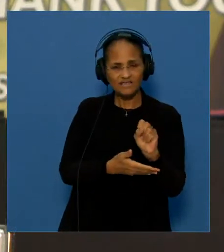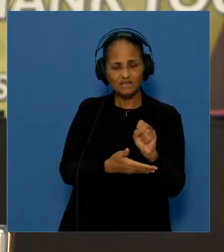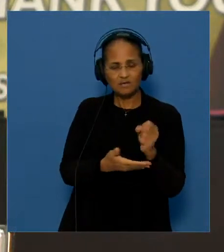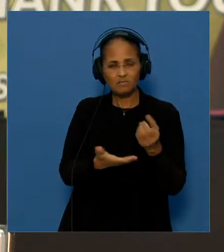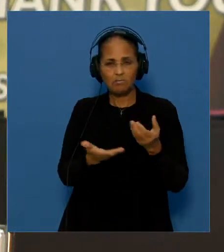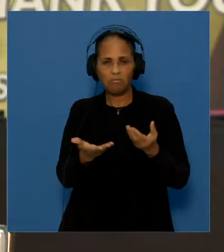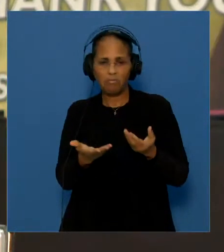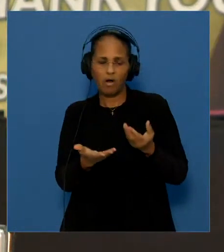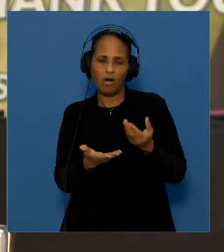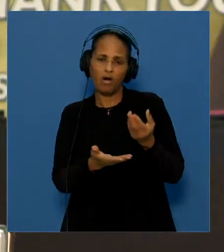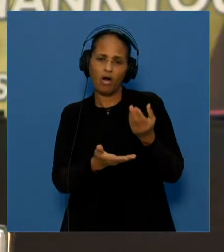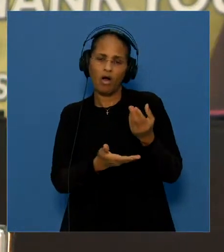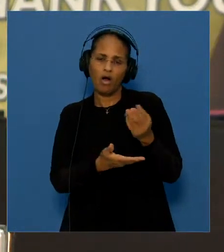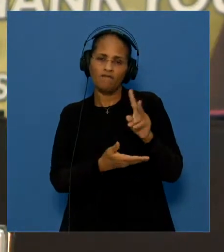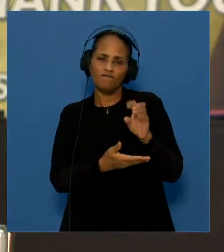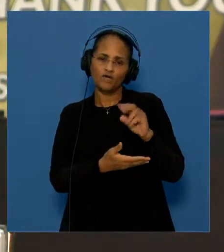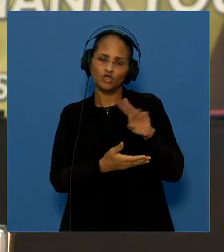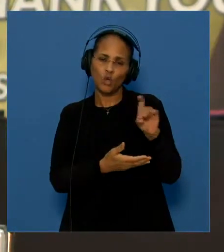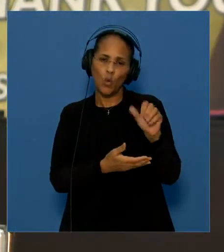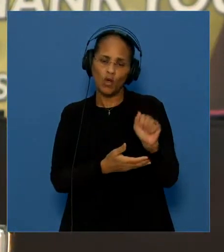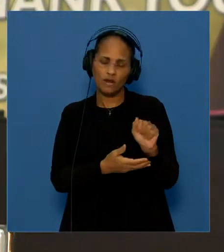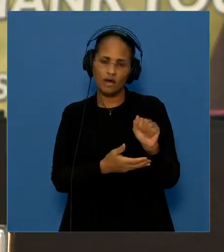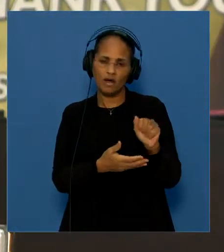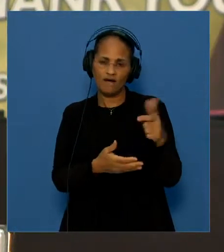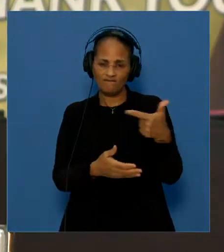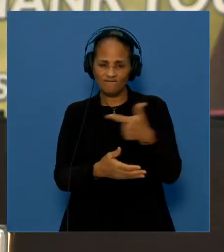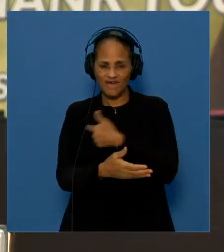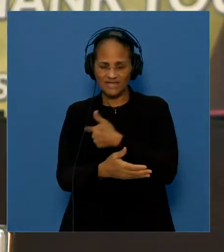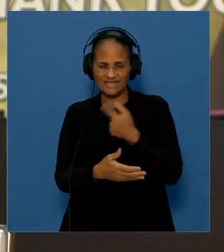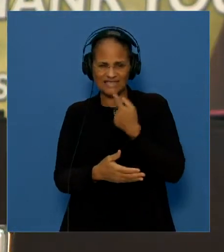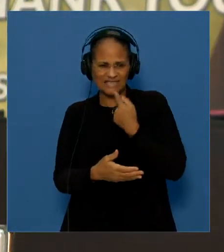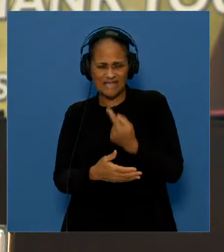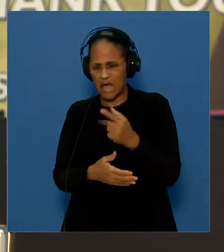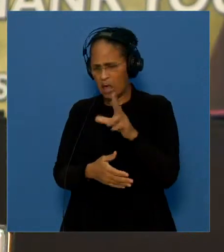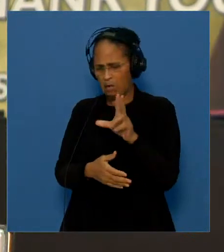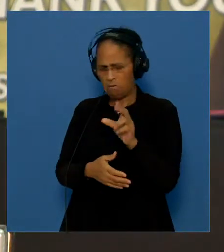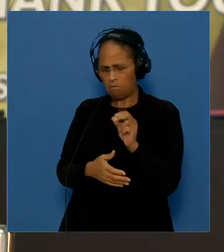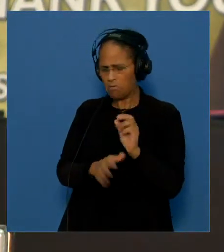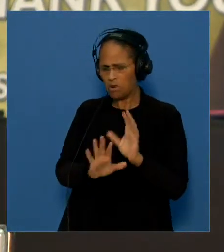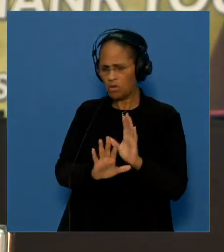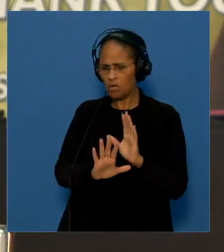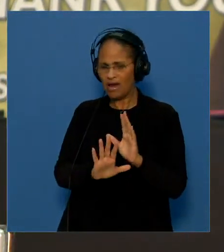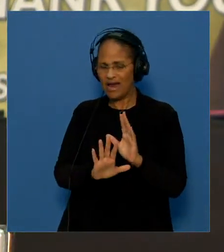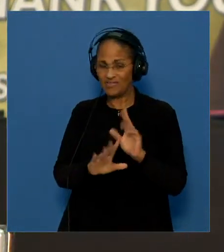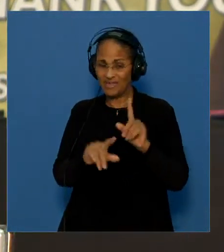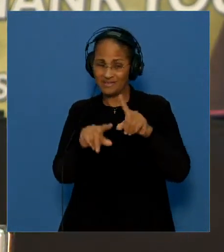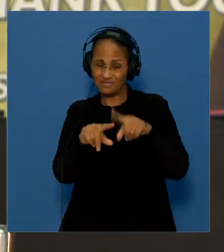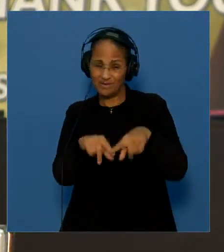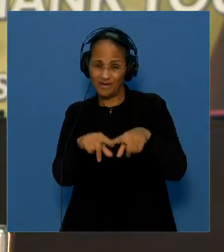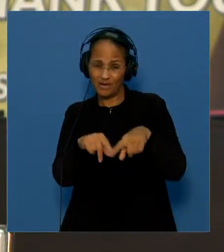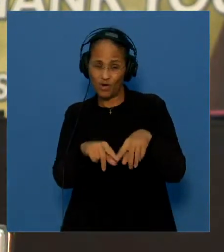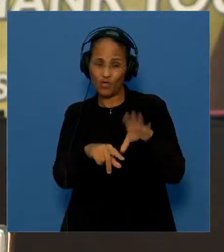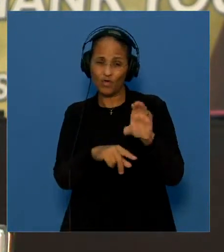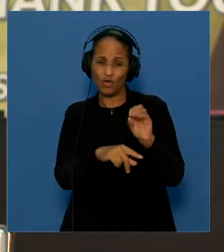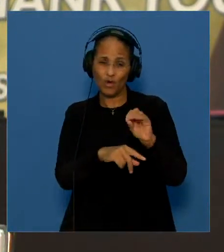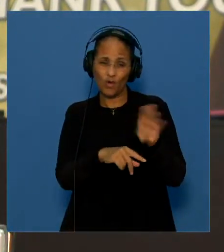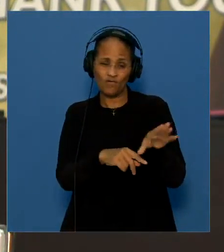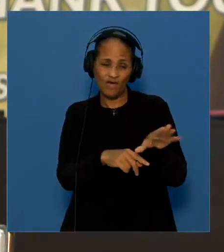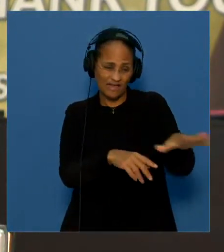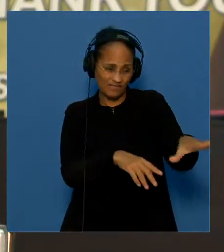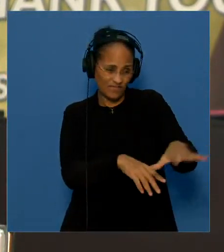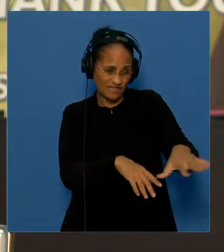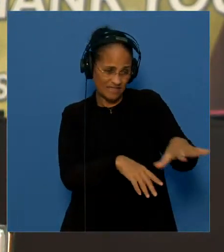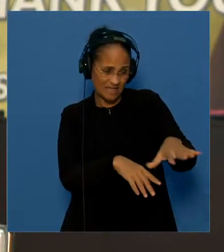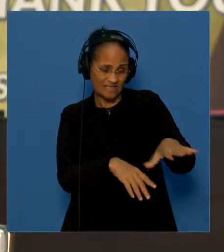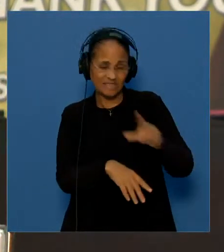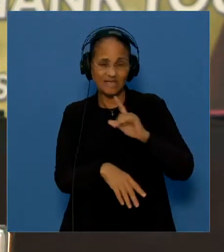or Moderna vaccines? No, I think that is, I think the reliance that we have on the COVAX facility